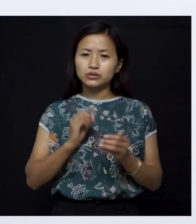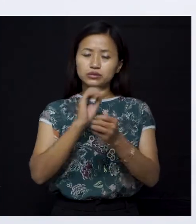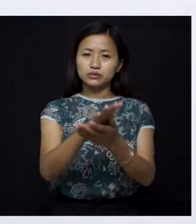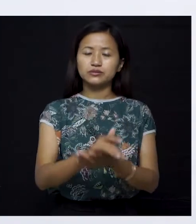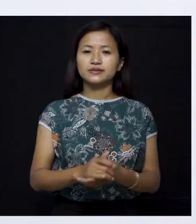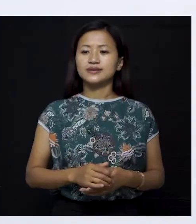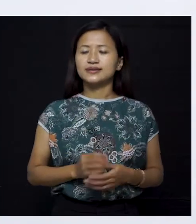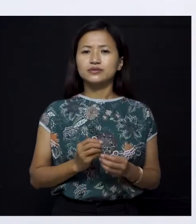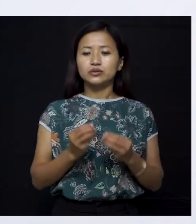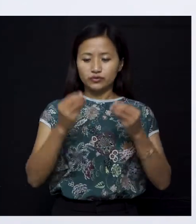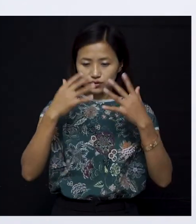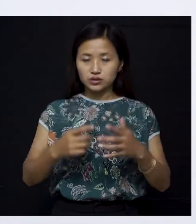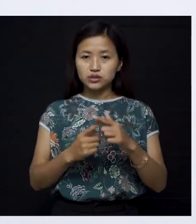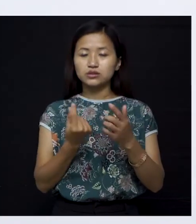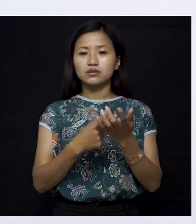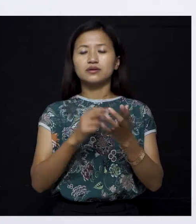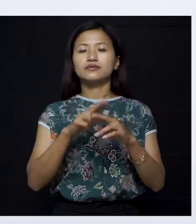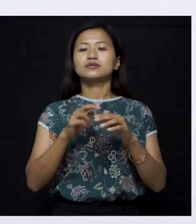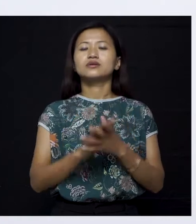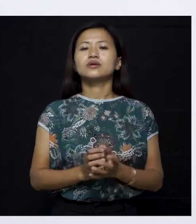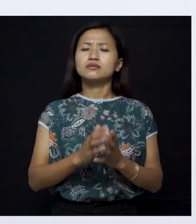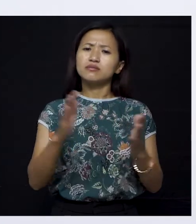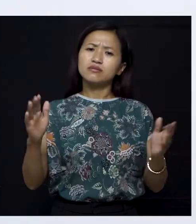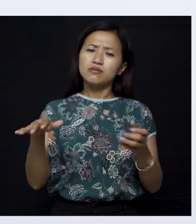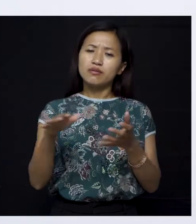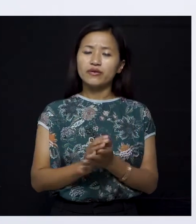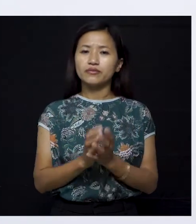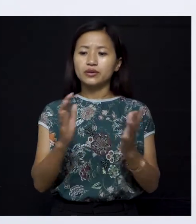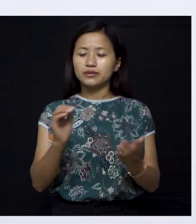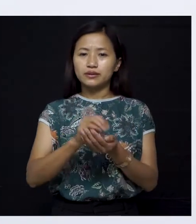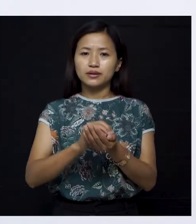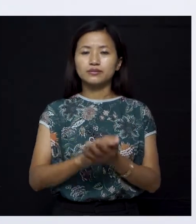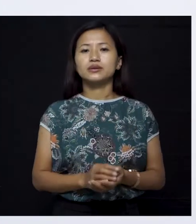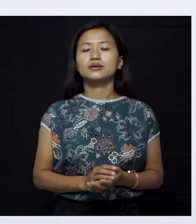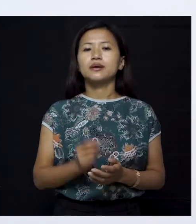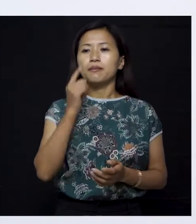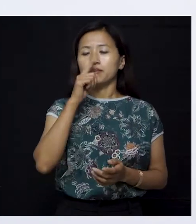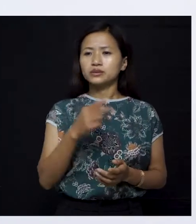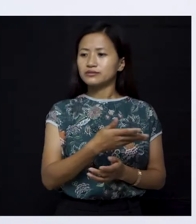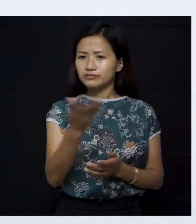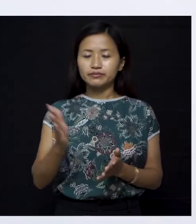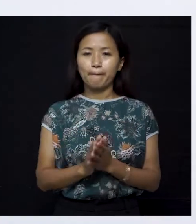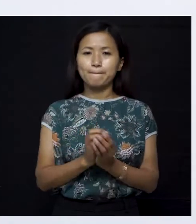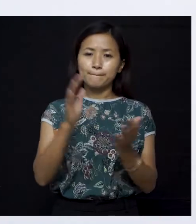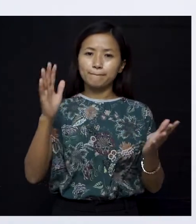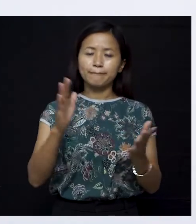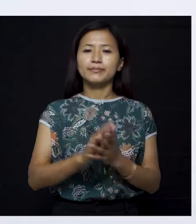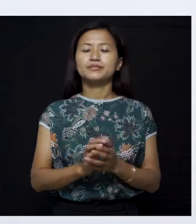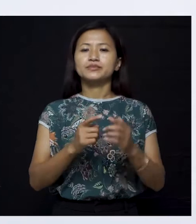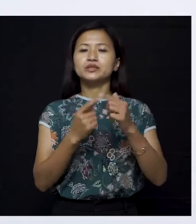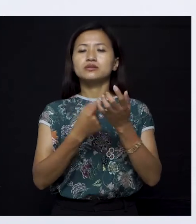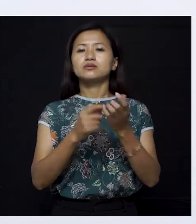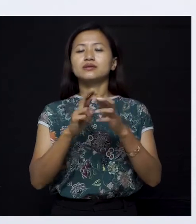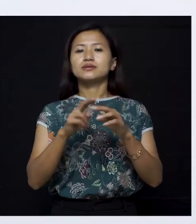complaining that there is enough turf. But she said that they have another cake baking and so they need it. Actually, her aim